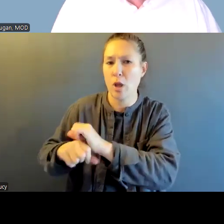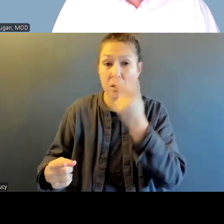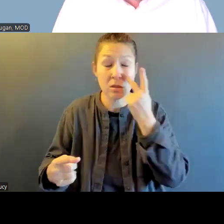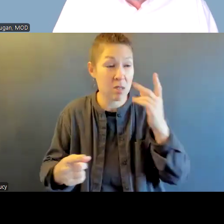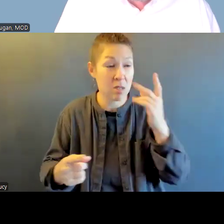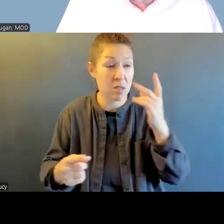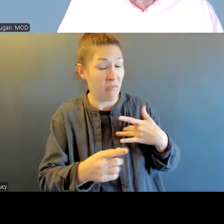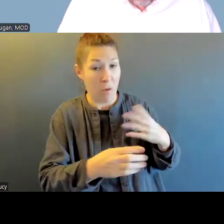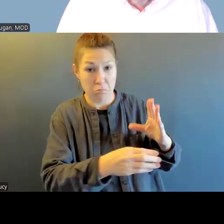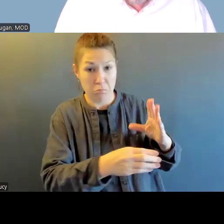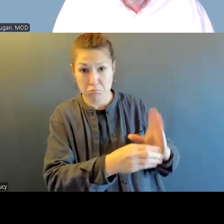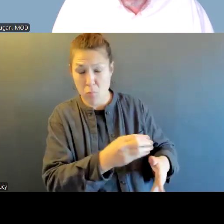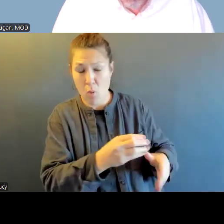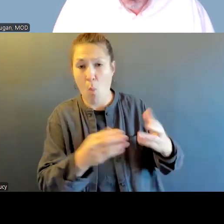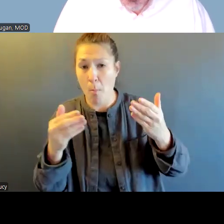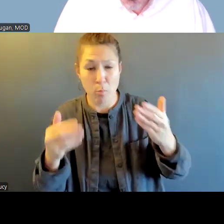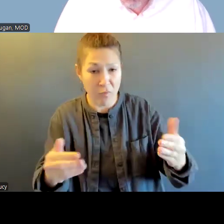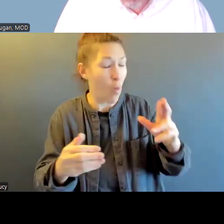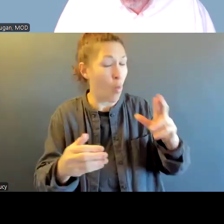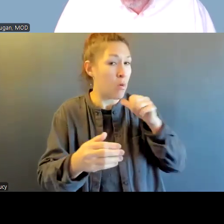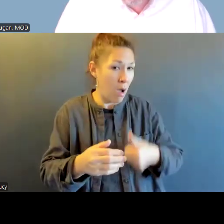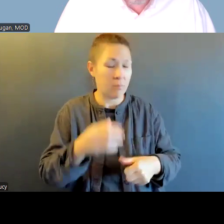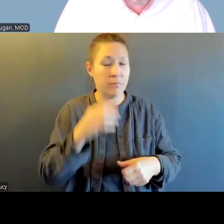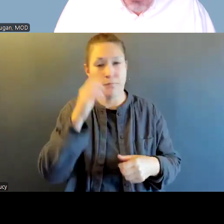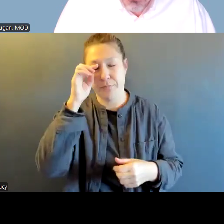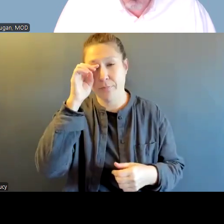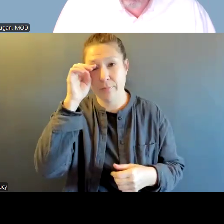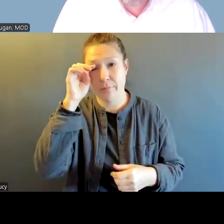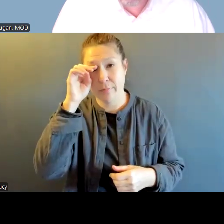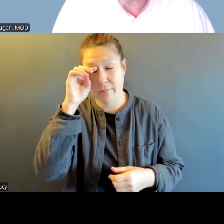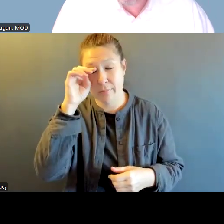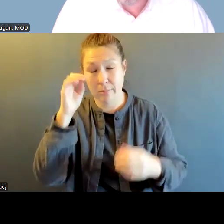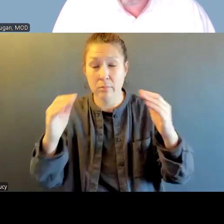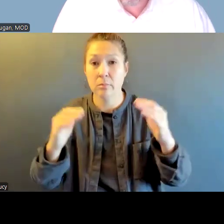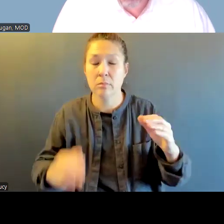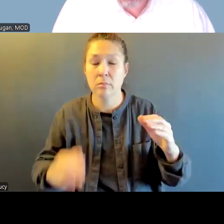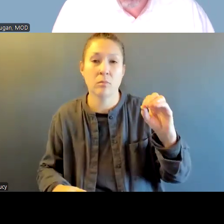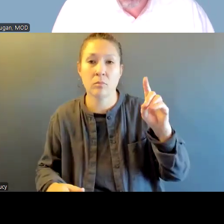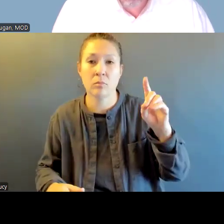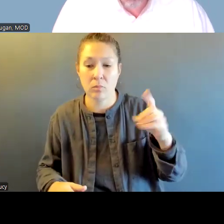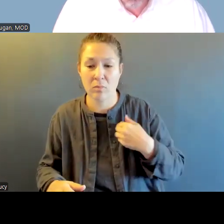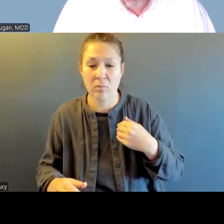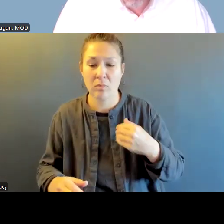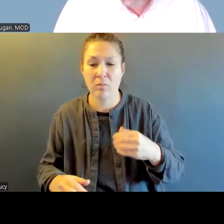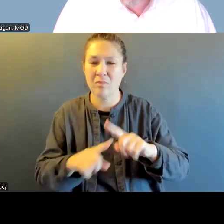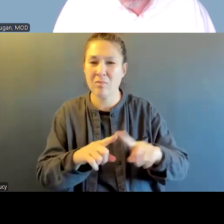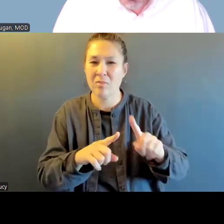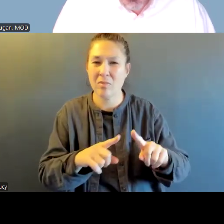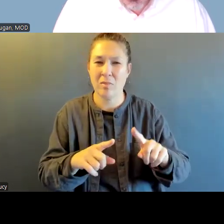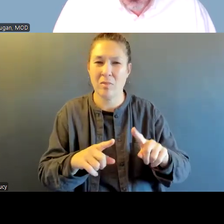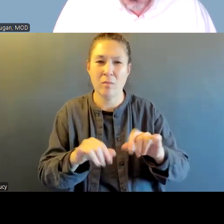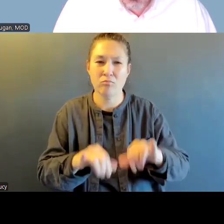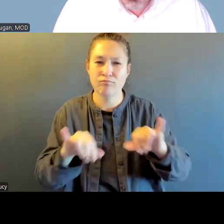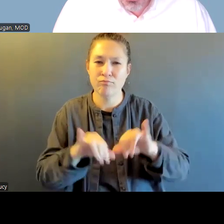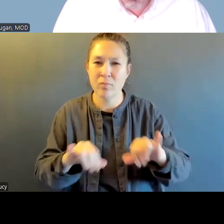to another task. CODs engage in several reoccurring activities that support their mission. So CODs